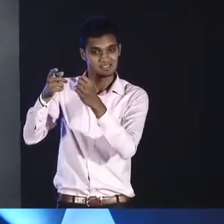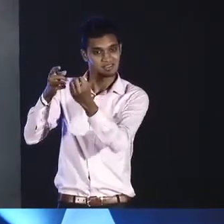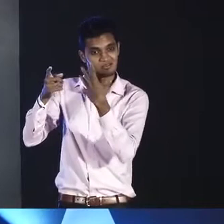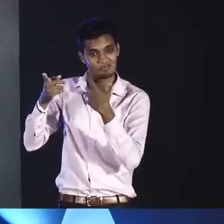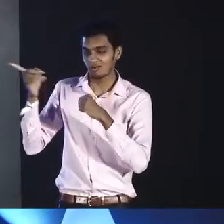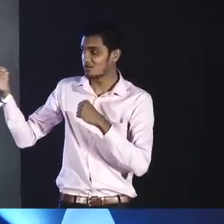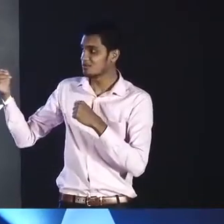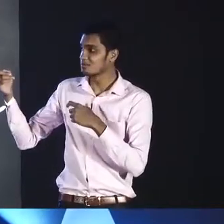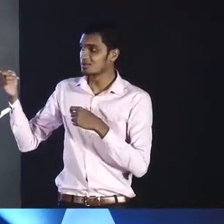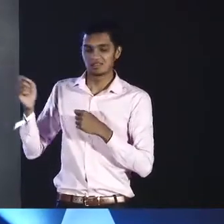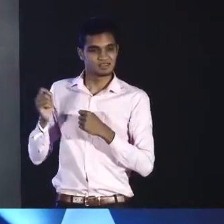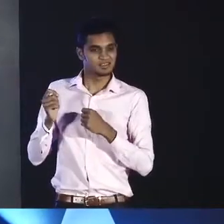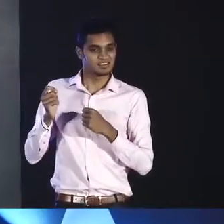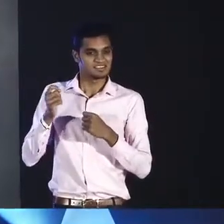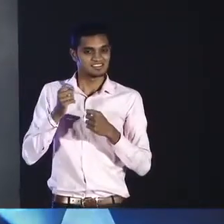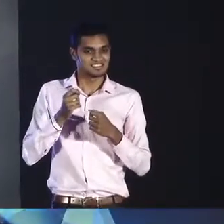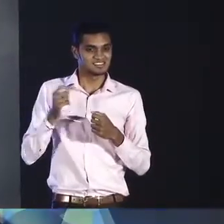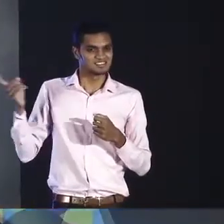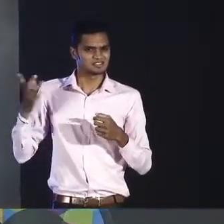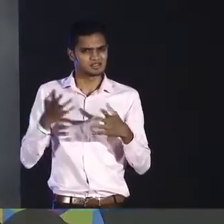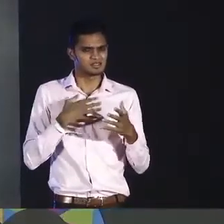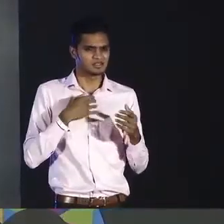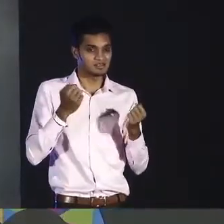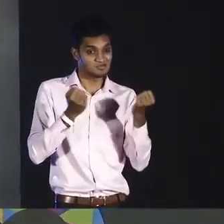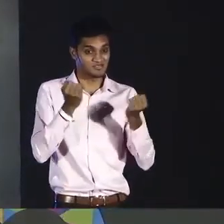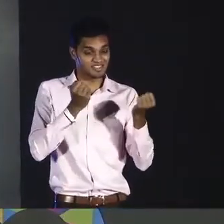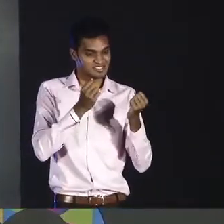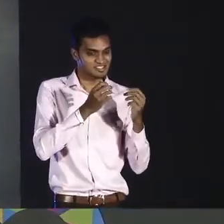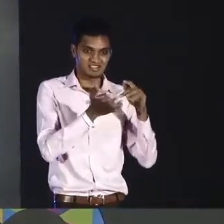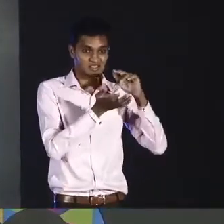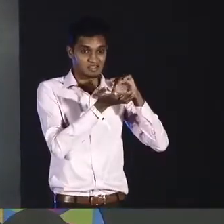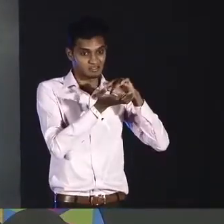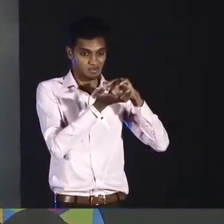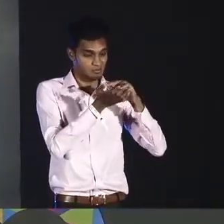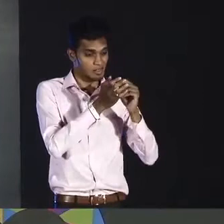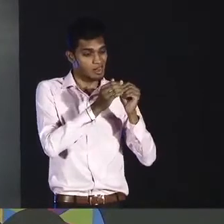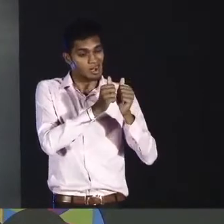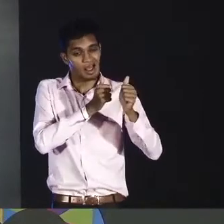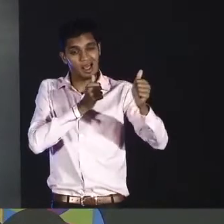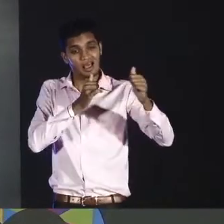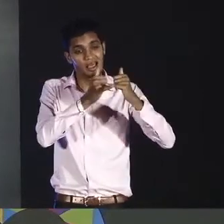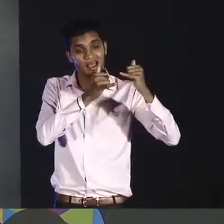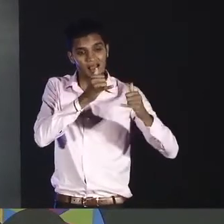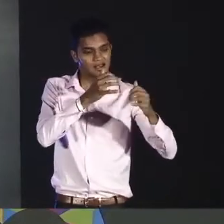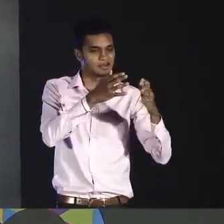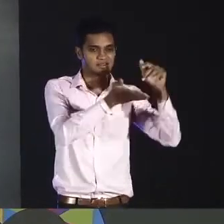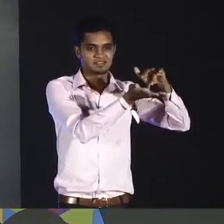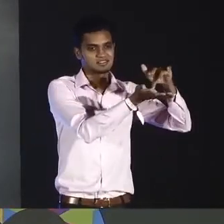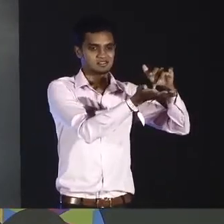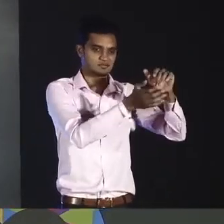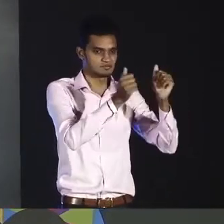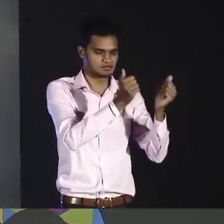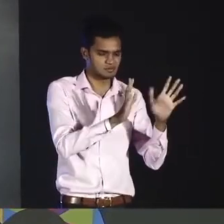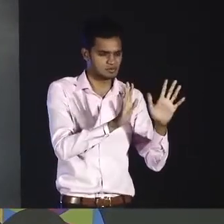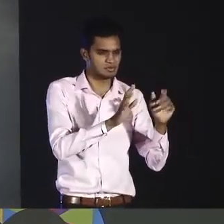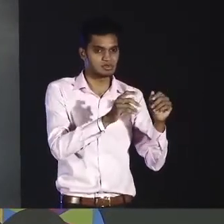"No. The last bus stand, that's the place where I've got down." So he told, "Let me coordinate." He coordinated. He called me back. He told, "No, sir,